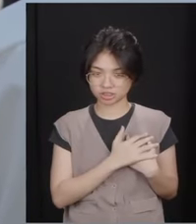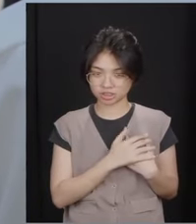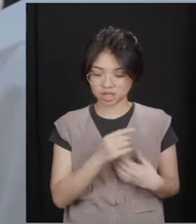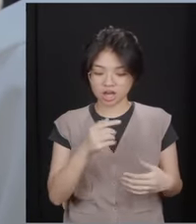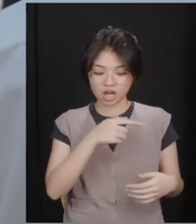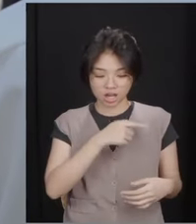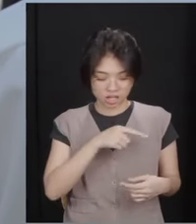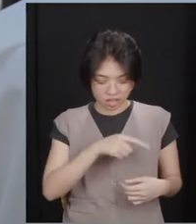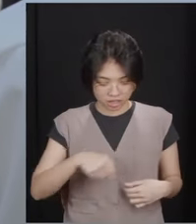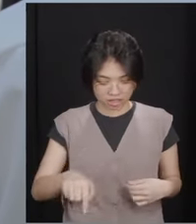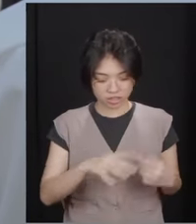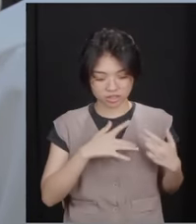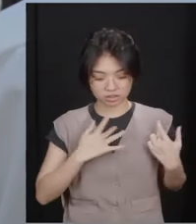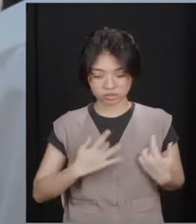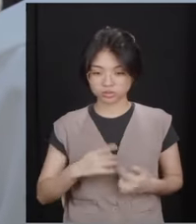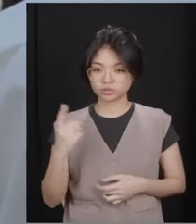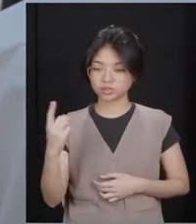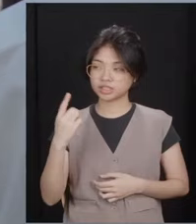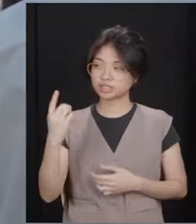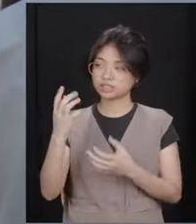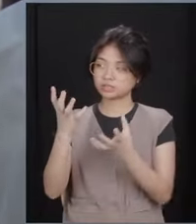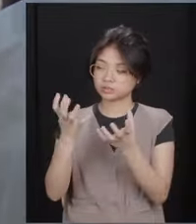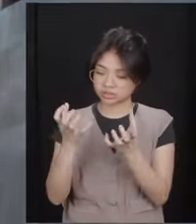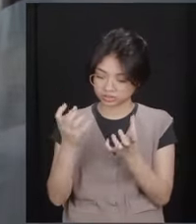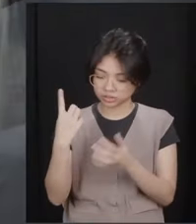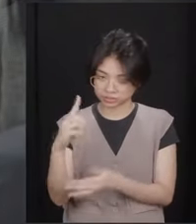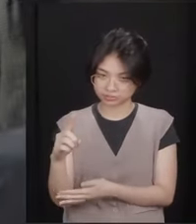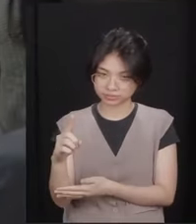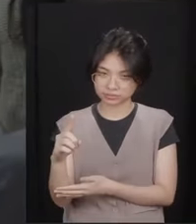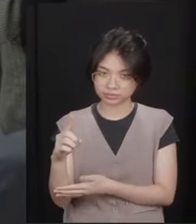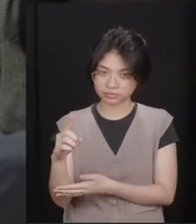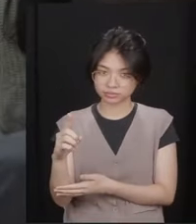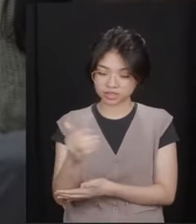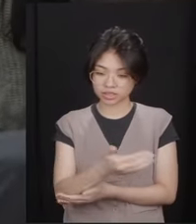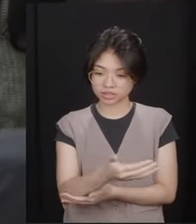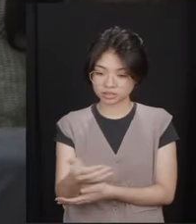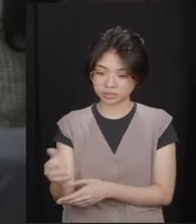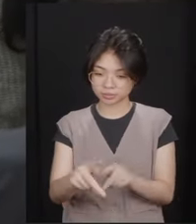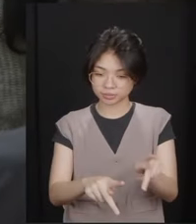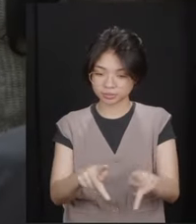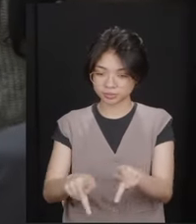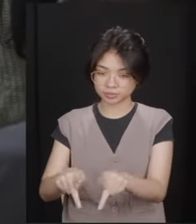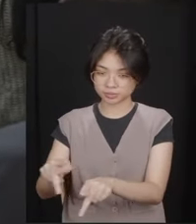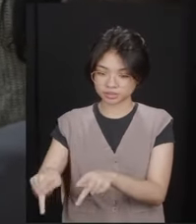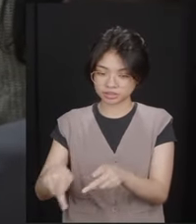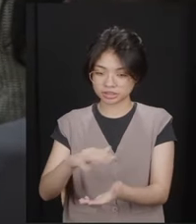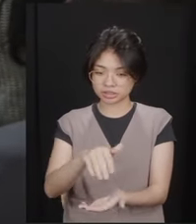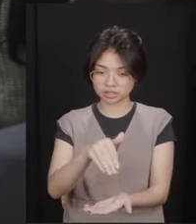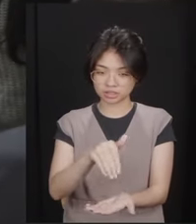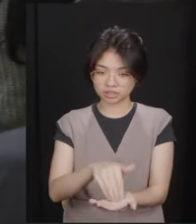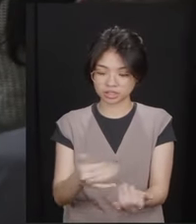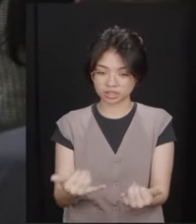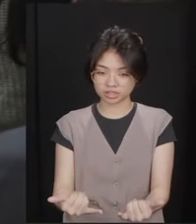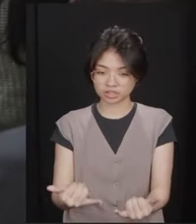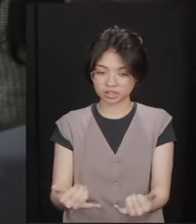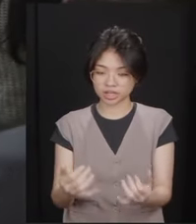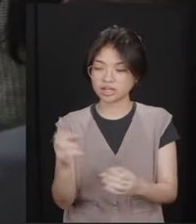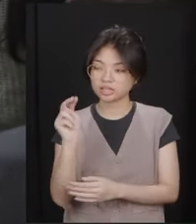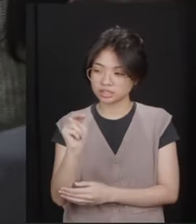hearts always hunger for. So there are people in our midst, Father, who need that